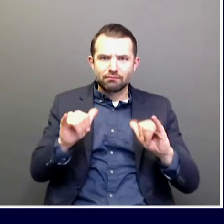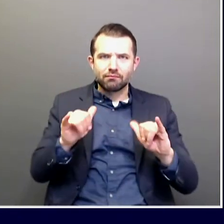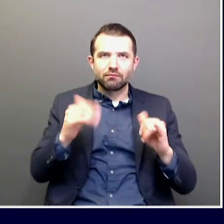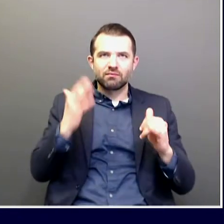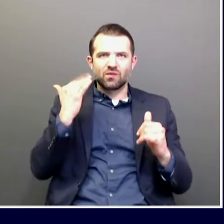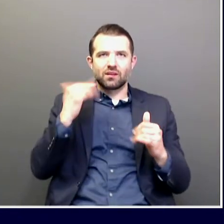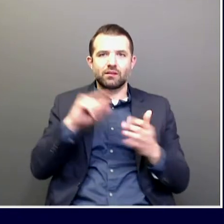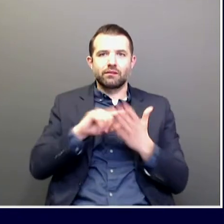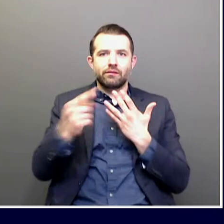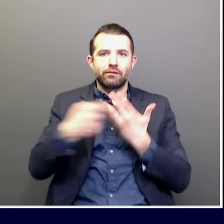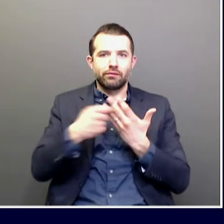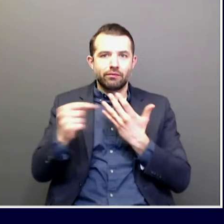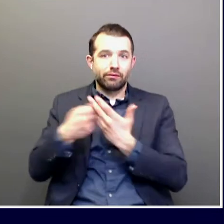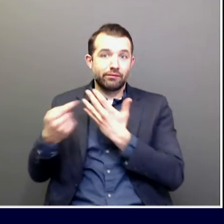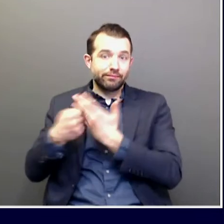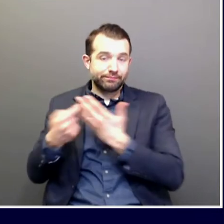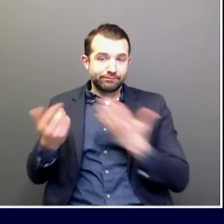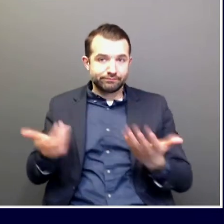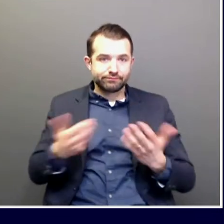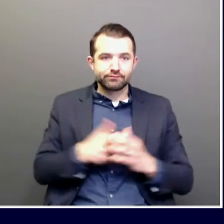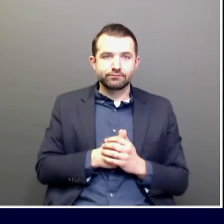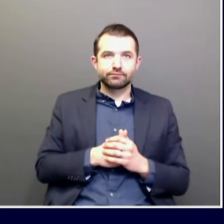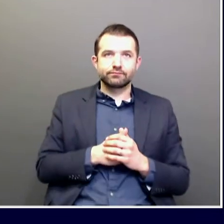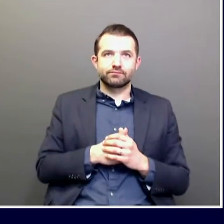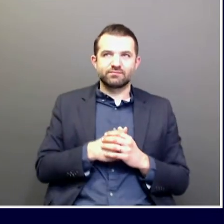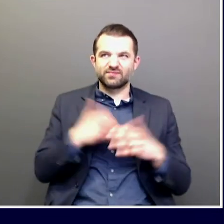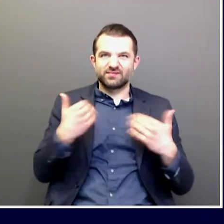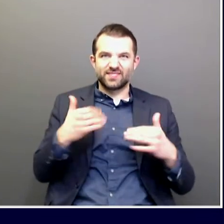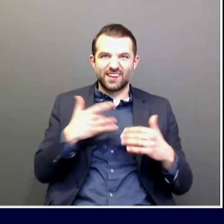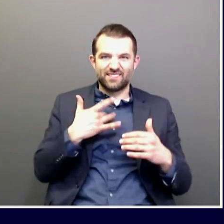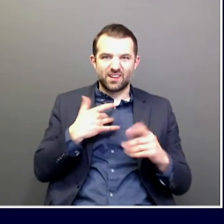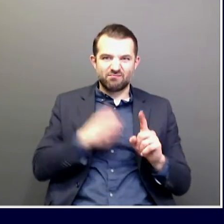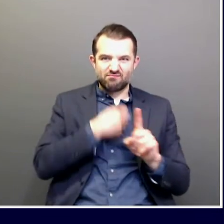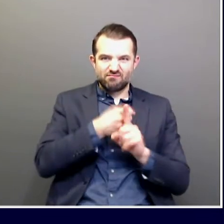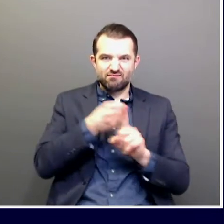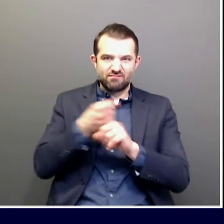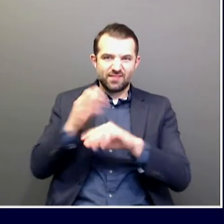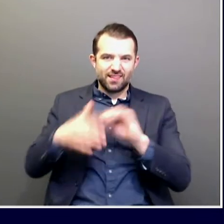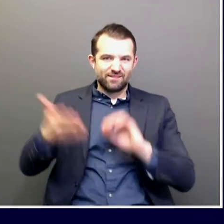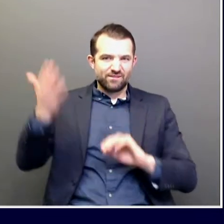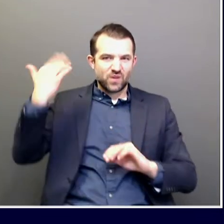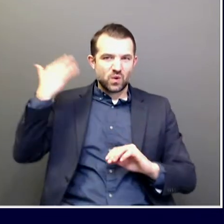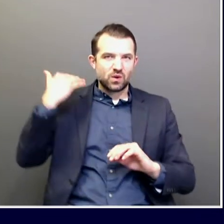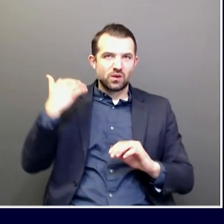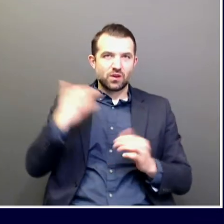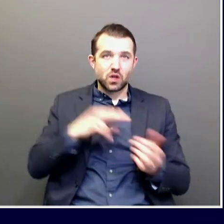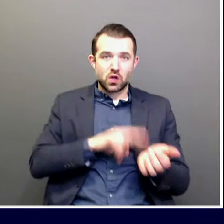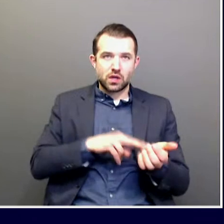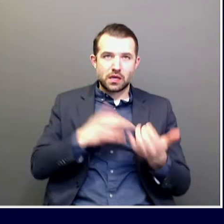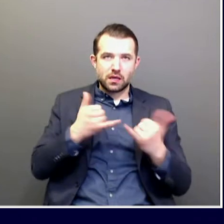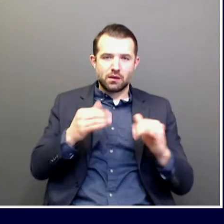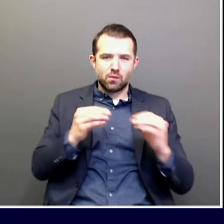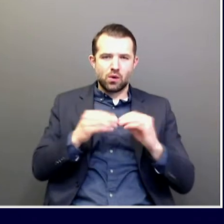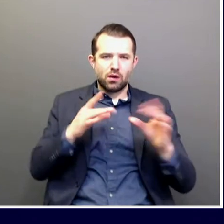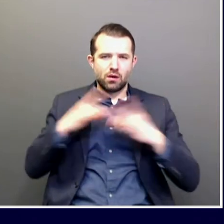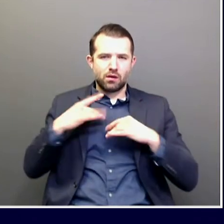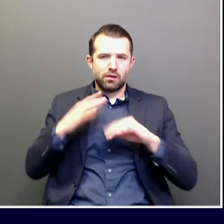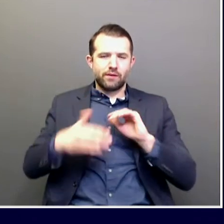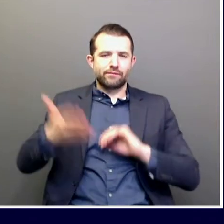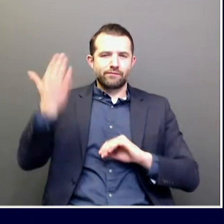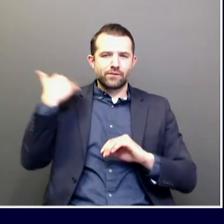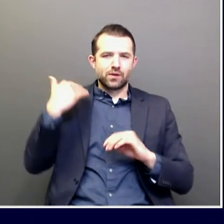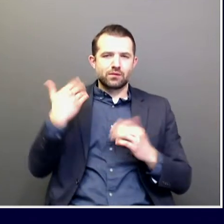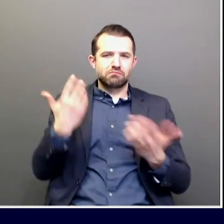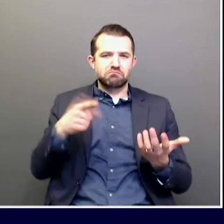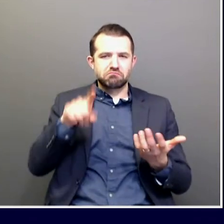boosted? Well, there are different ideas there, Corey. That's certainly been something that's happened throughout the pandemic. Folks